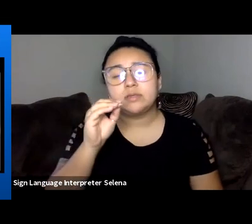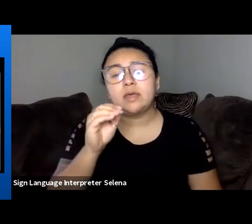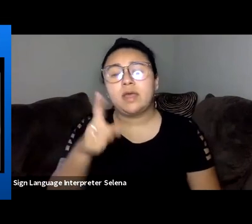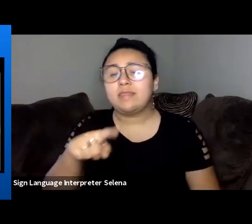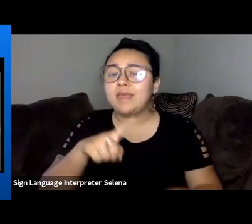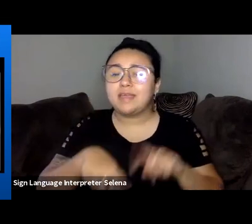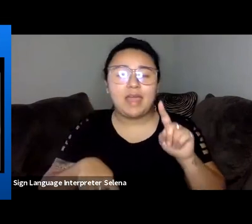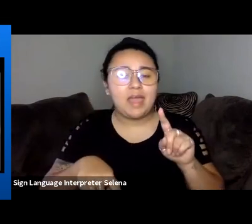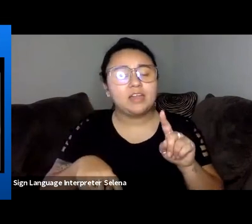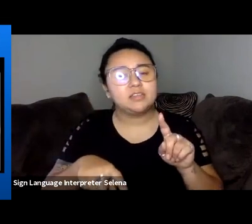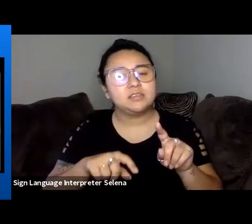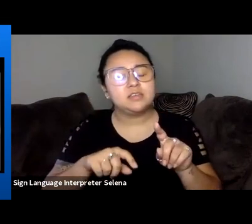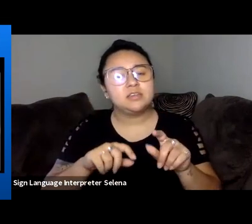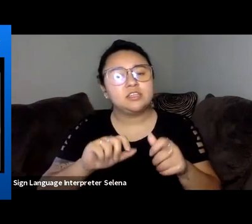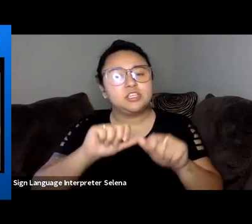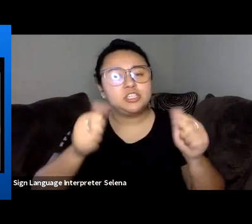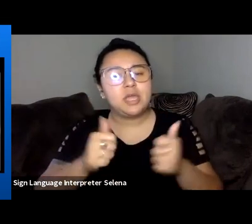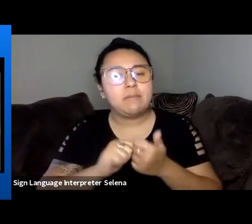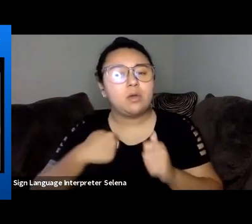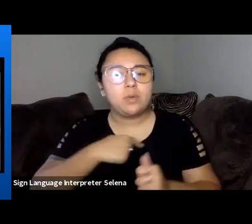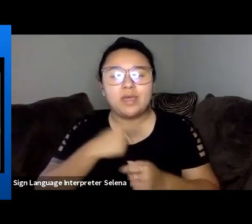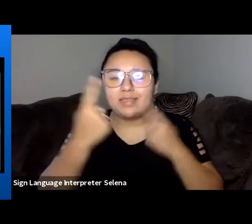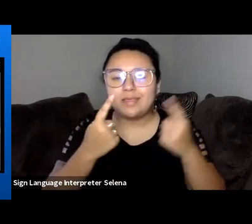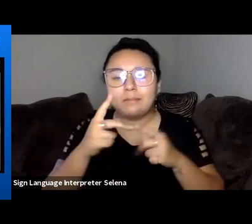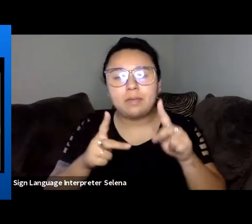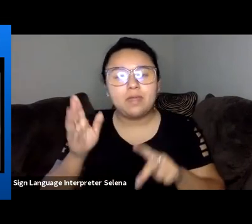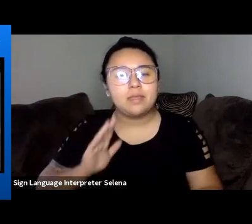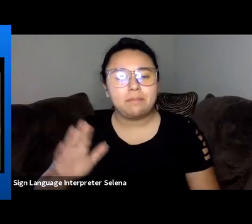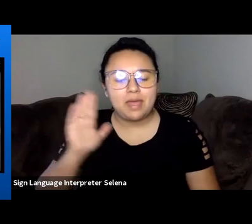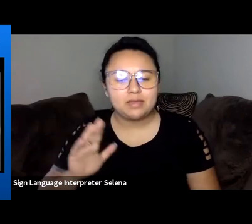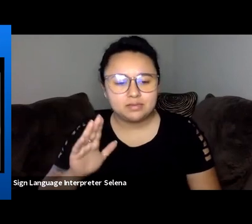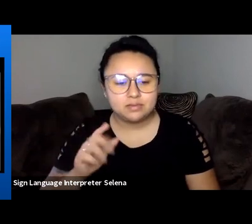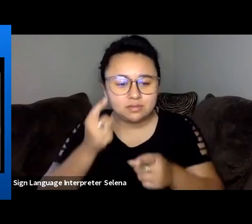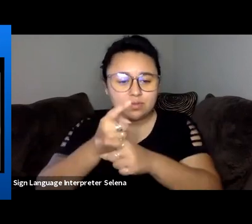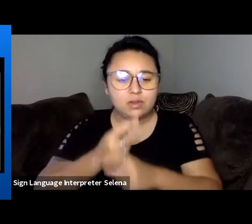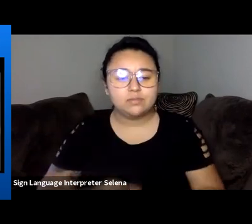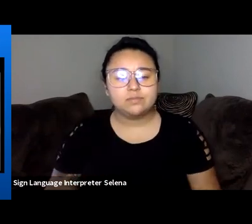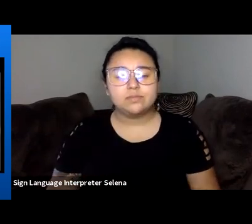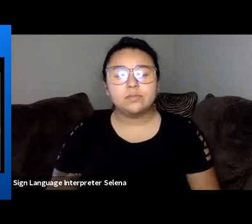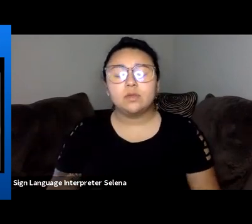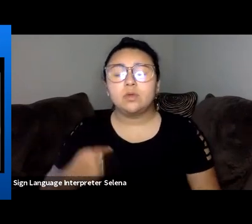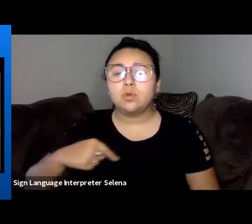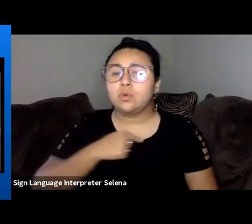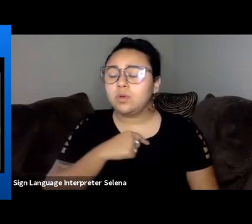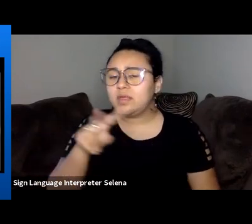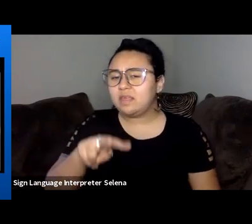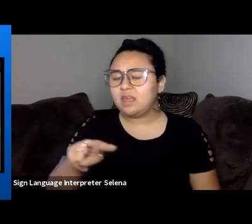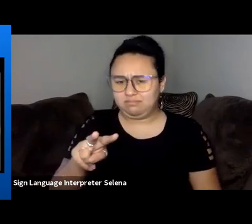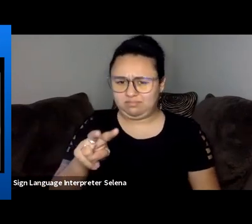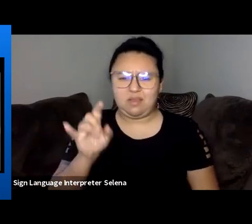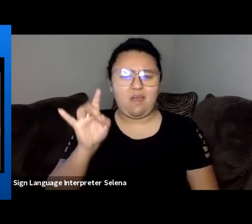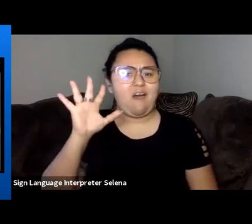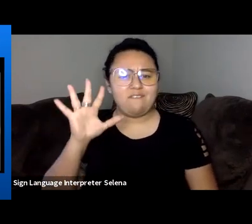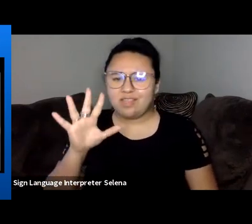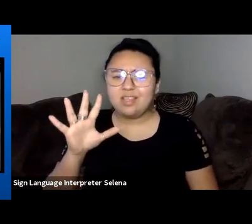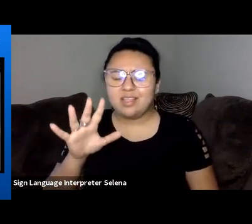shape how we think about people in the past, right? And while we may think of this as reprehensible, I would ask